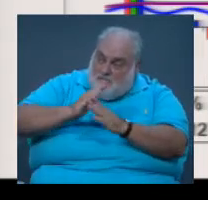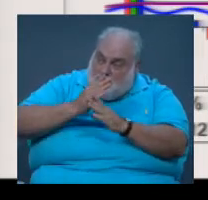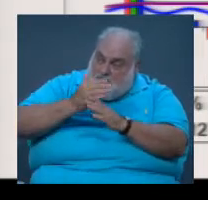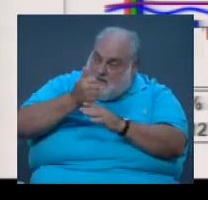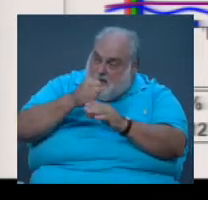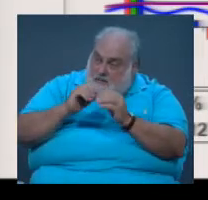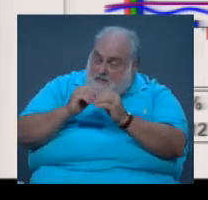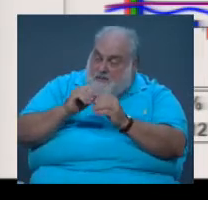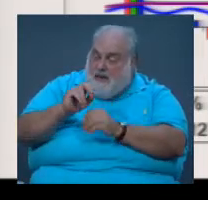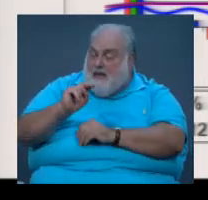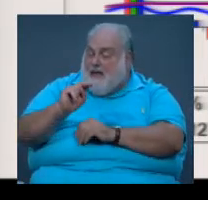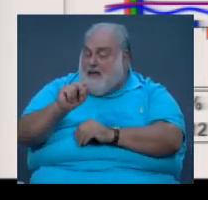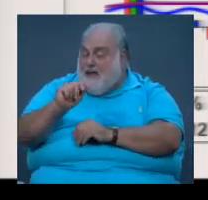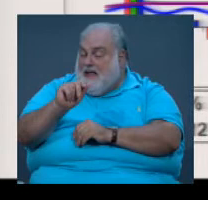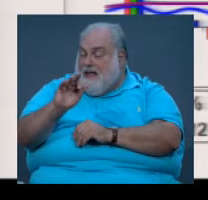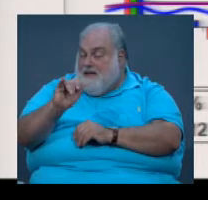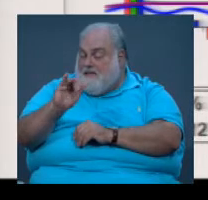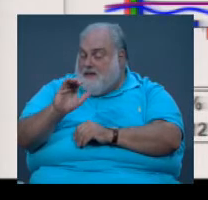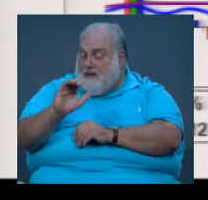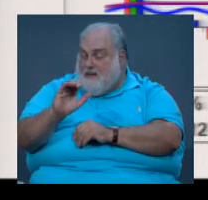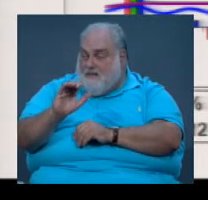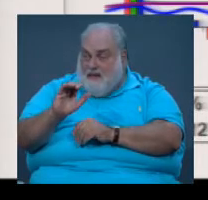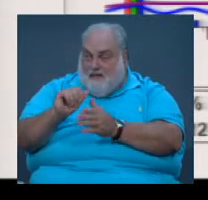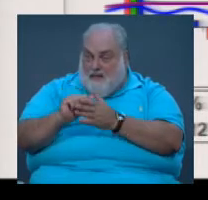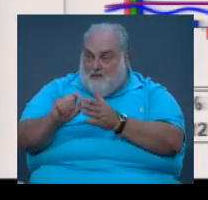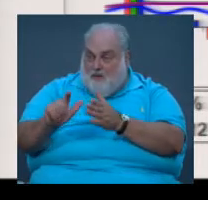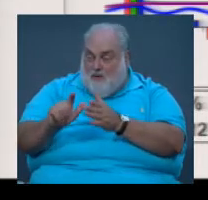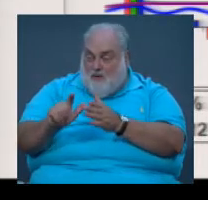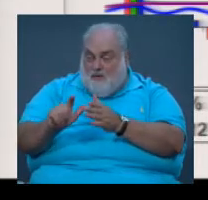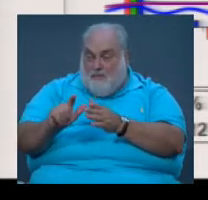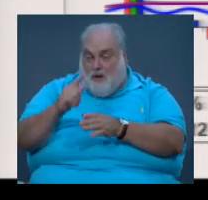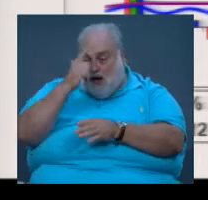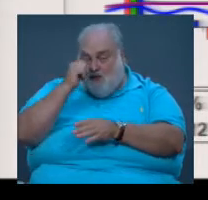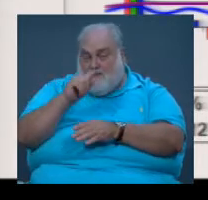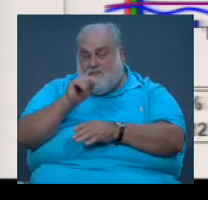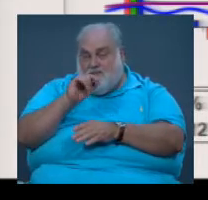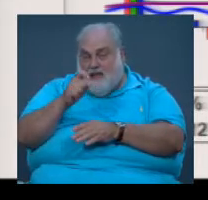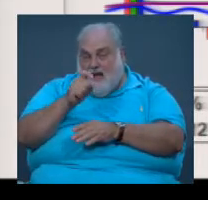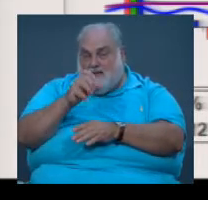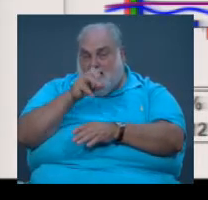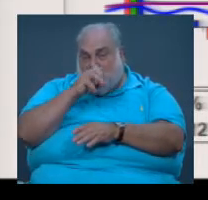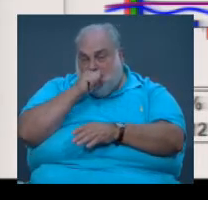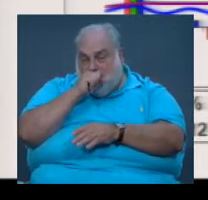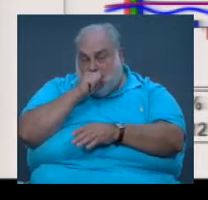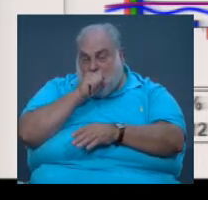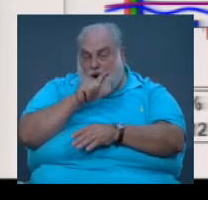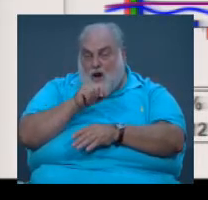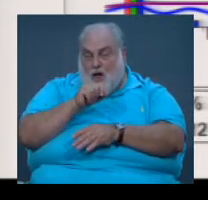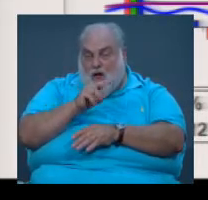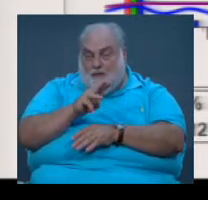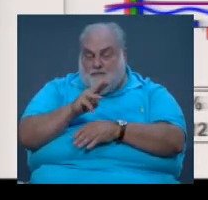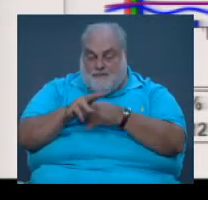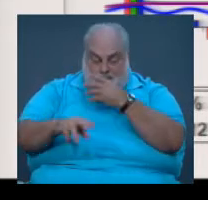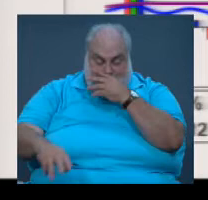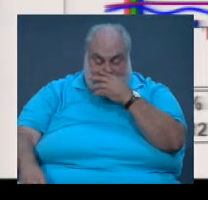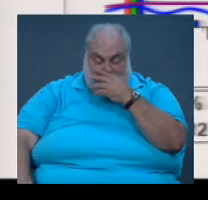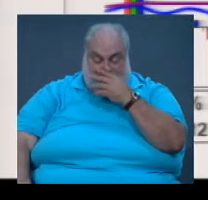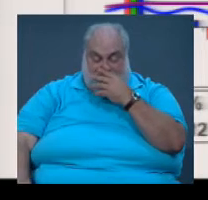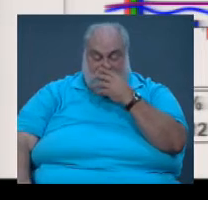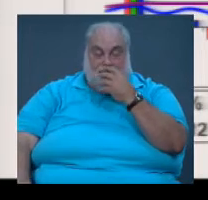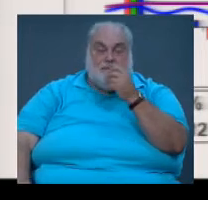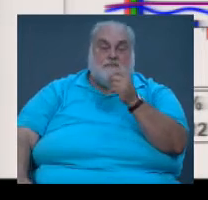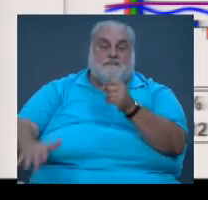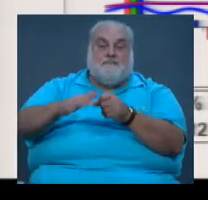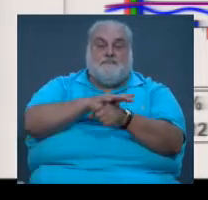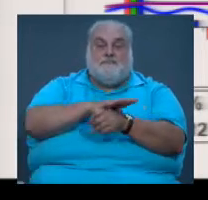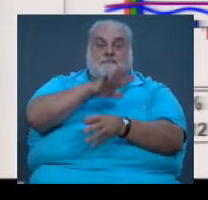the NAICS code due to taxpayer confidentiality laws. But the good news is, in all 3 months, we